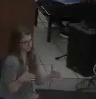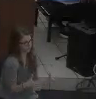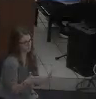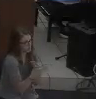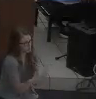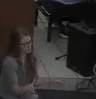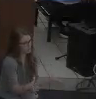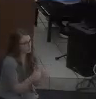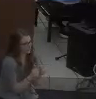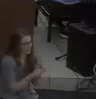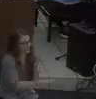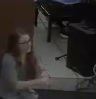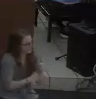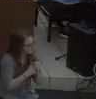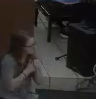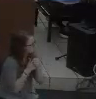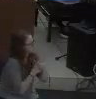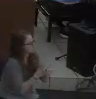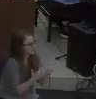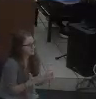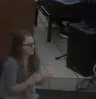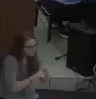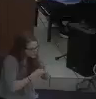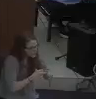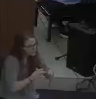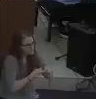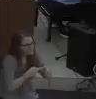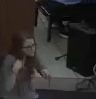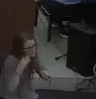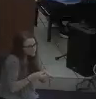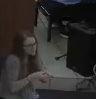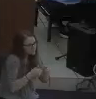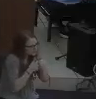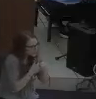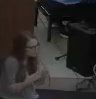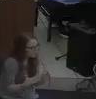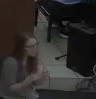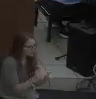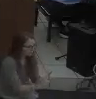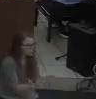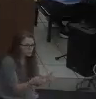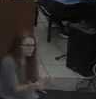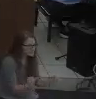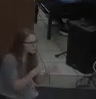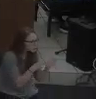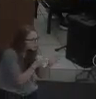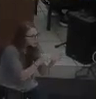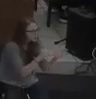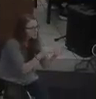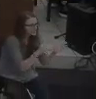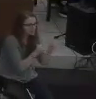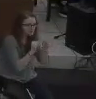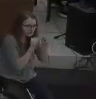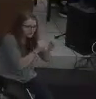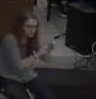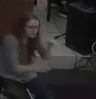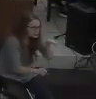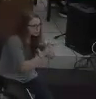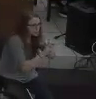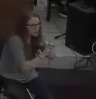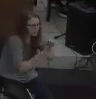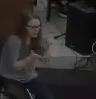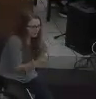his faithful companions, the ones who were still learning but continuing to show up and be